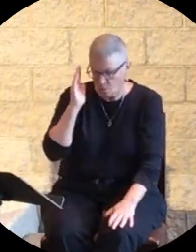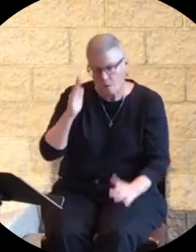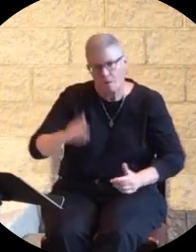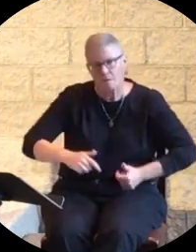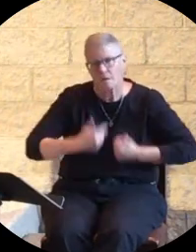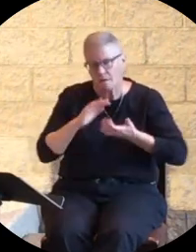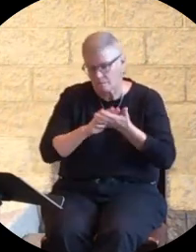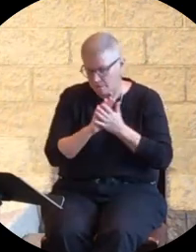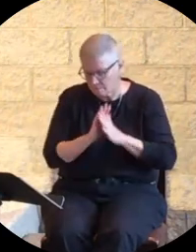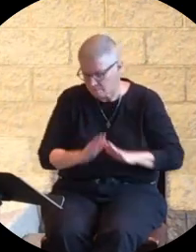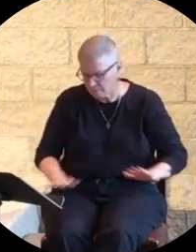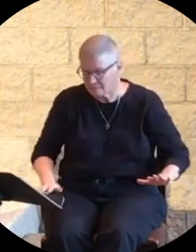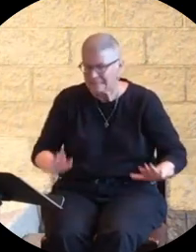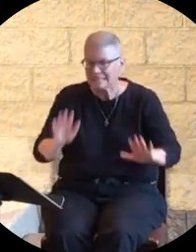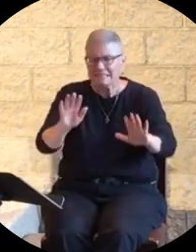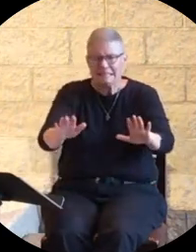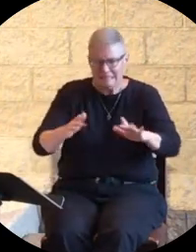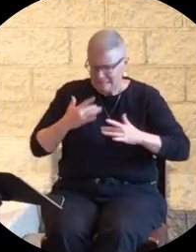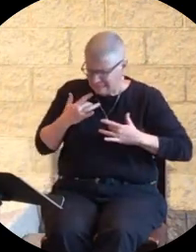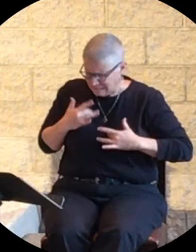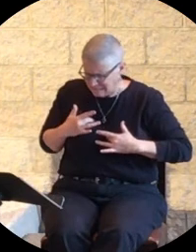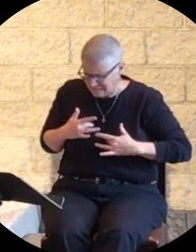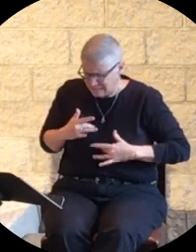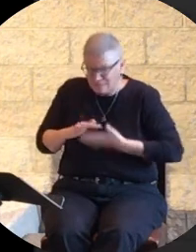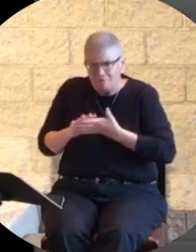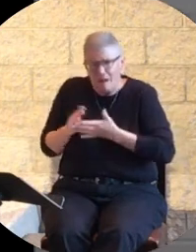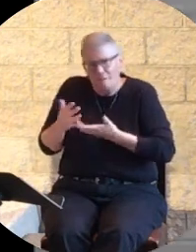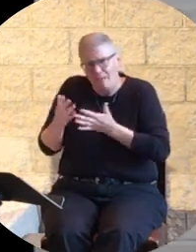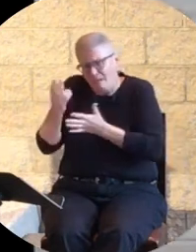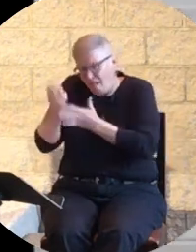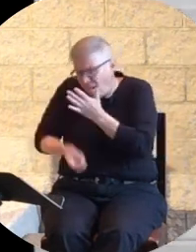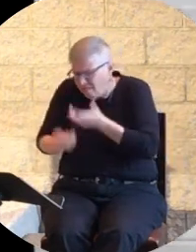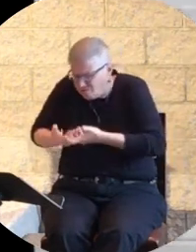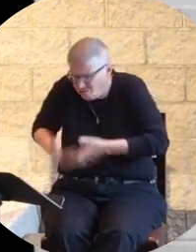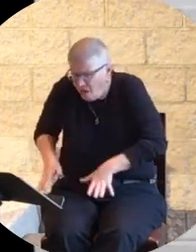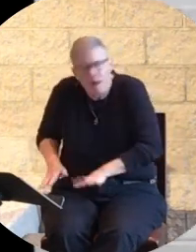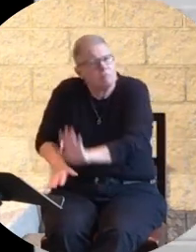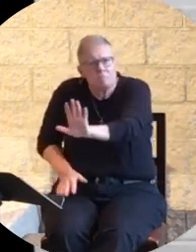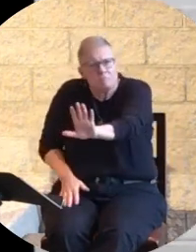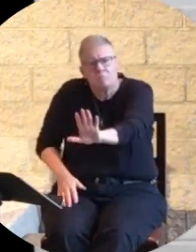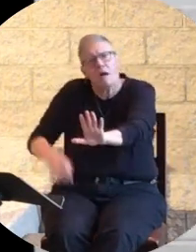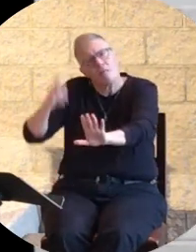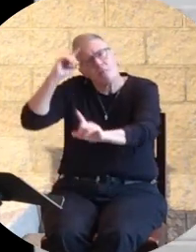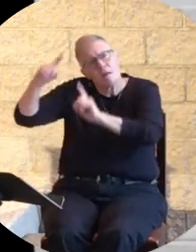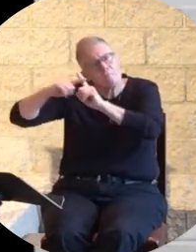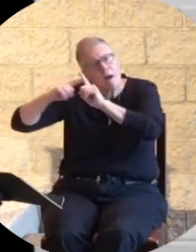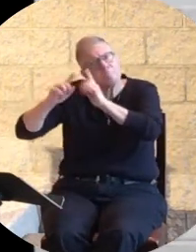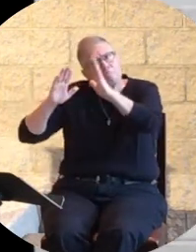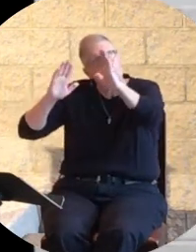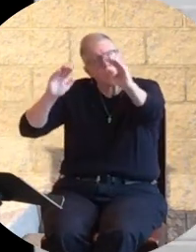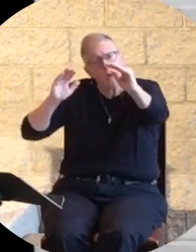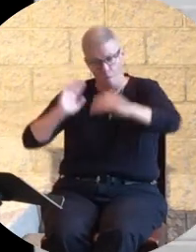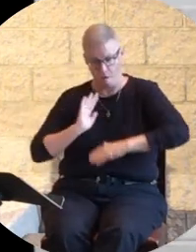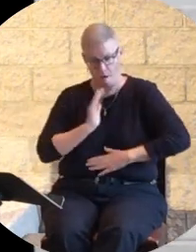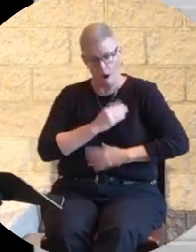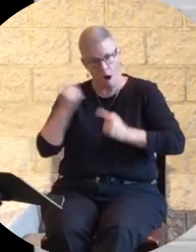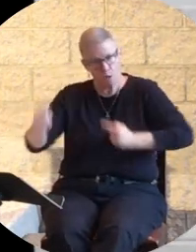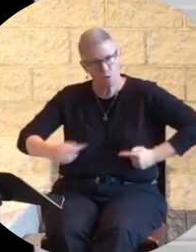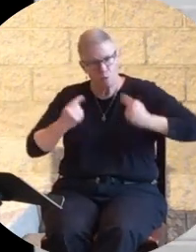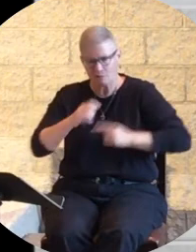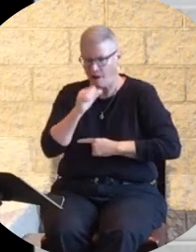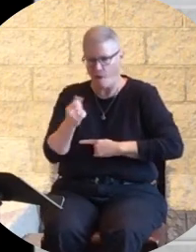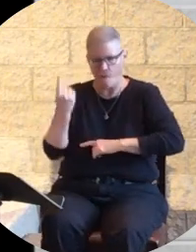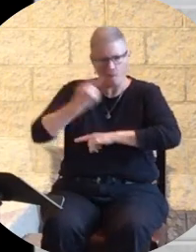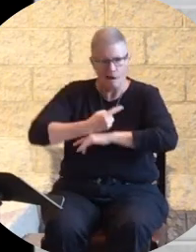get lost in a sea of despair. Be hopeful, be optimistic. Our struggle is not the struggle of a day, a week,